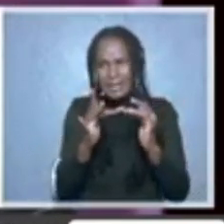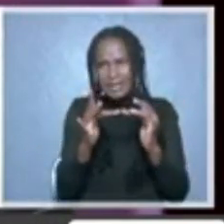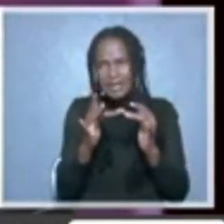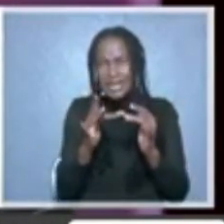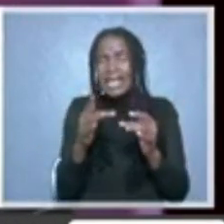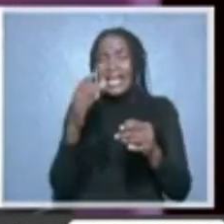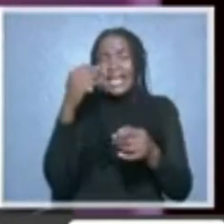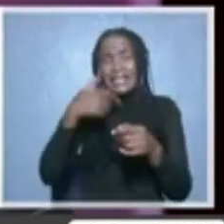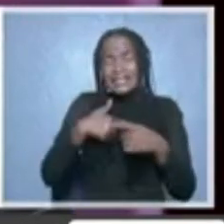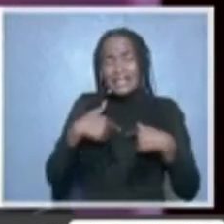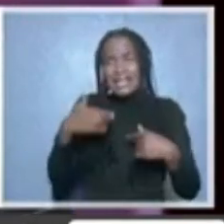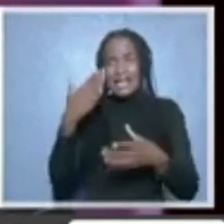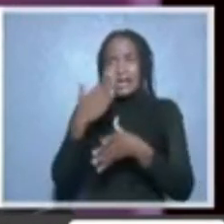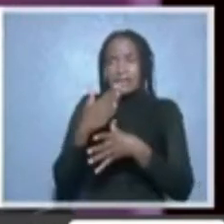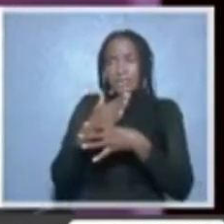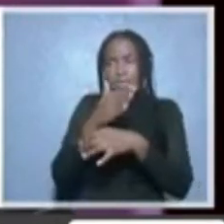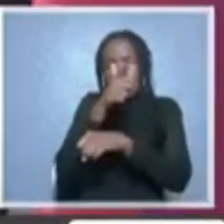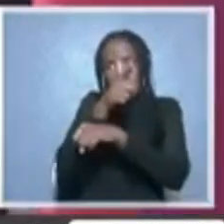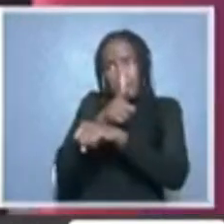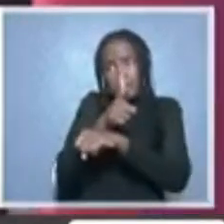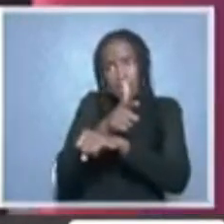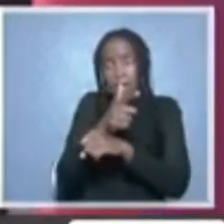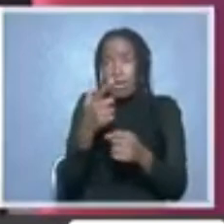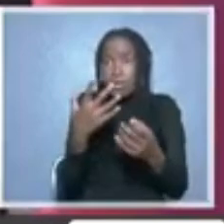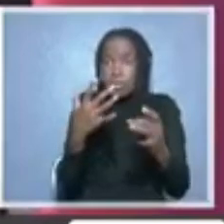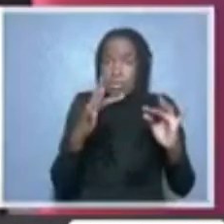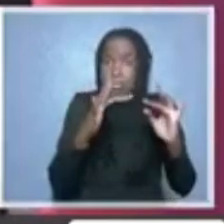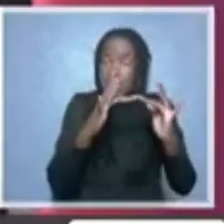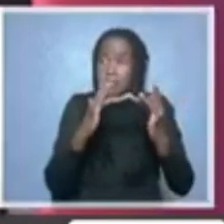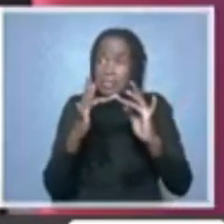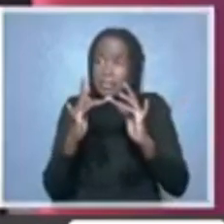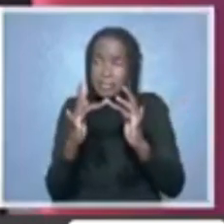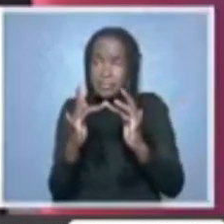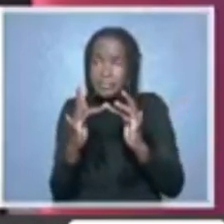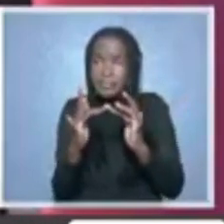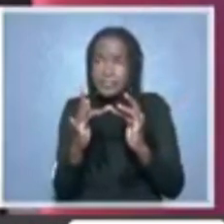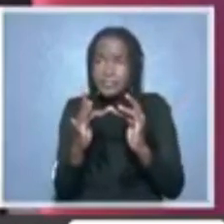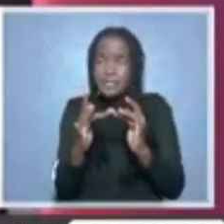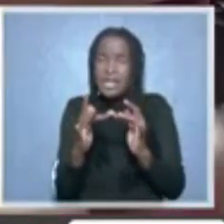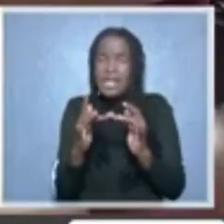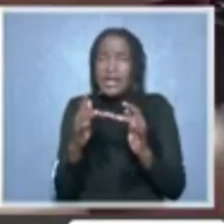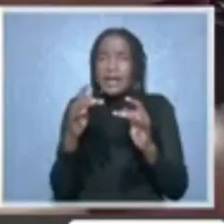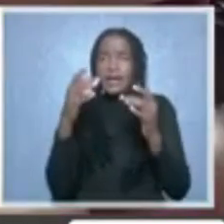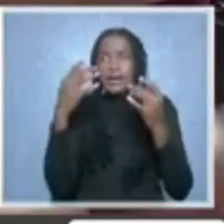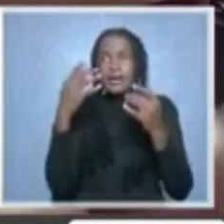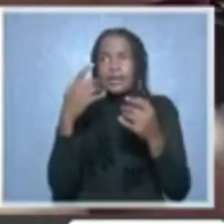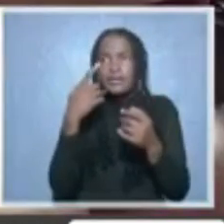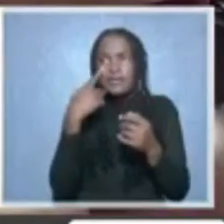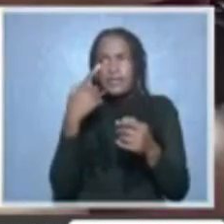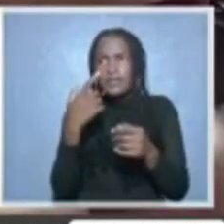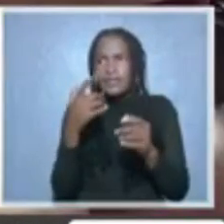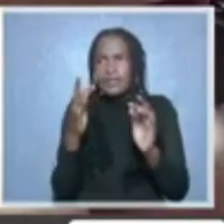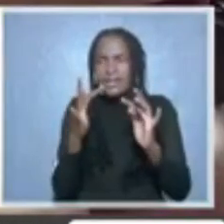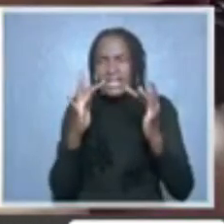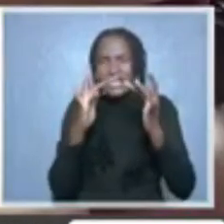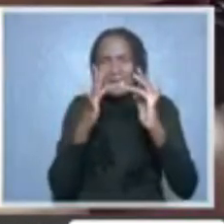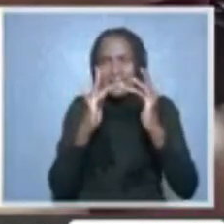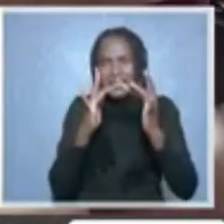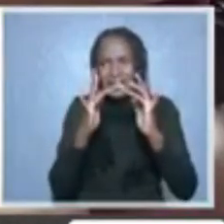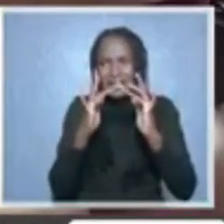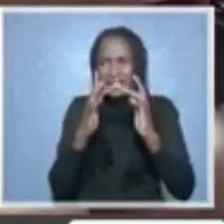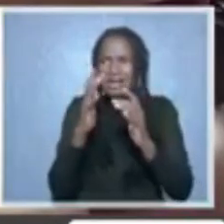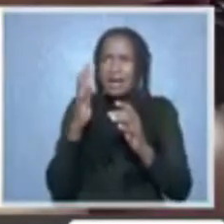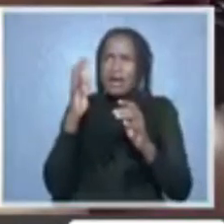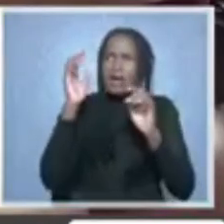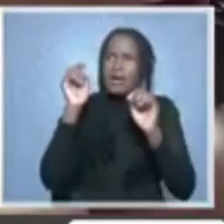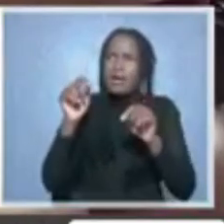broadcast perspective, we do need that connectivity. And this has highlighted that in some areas, the signals are not as strong